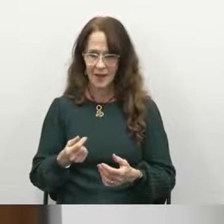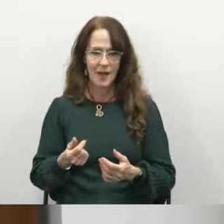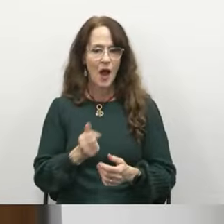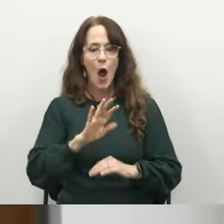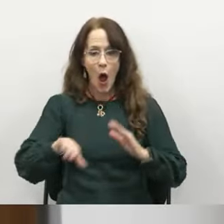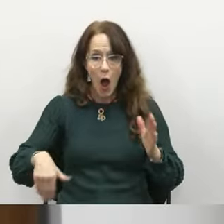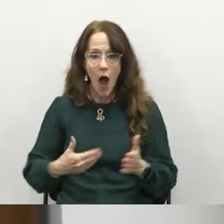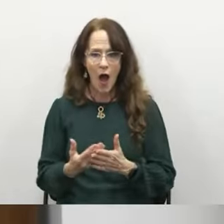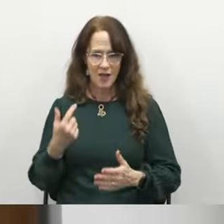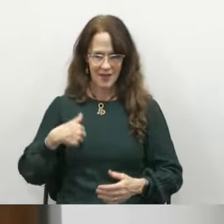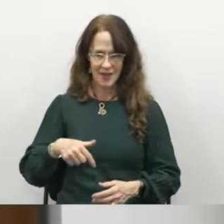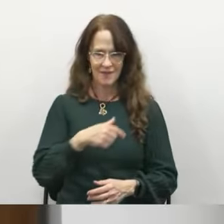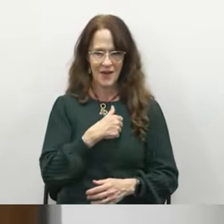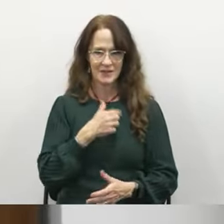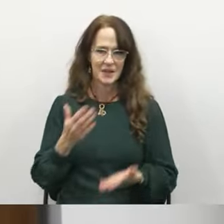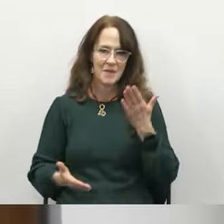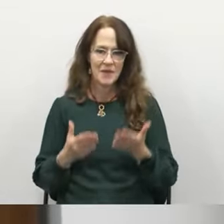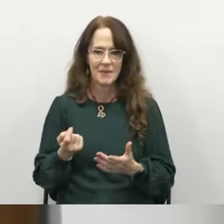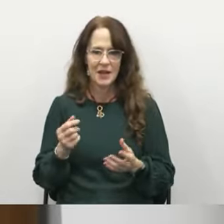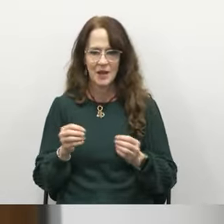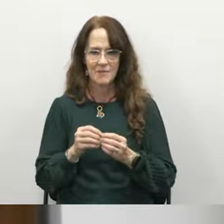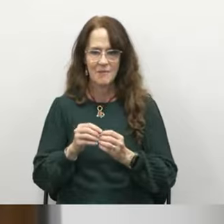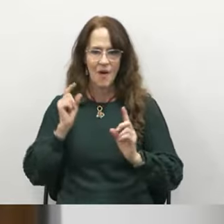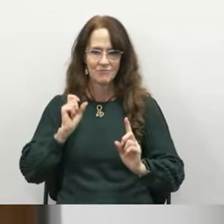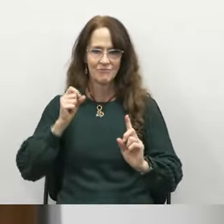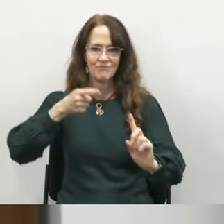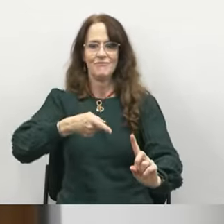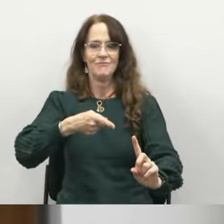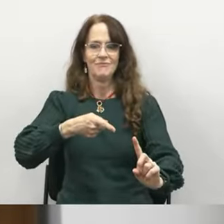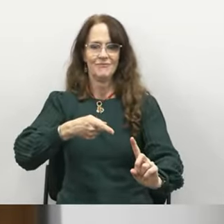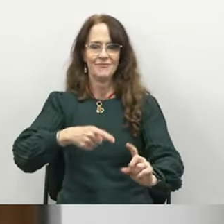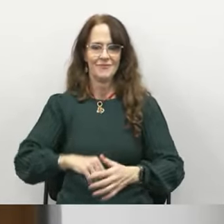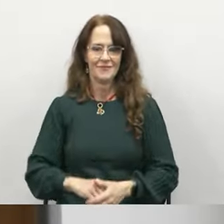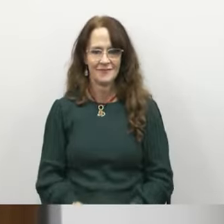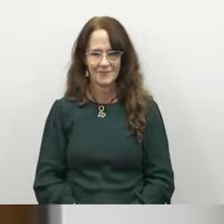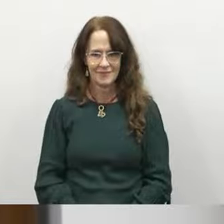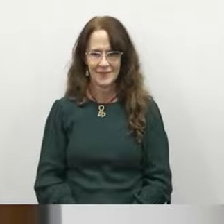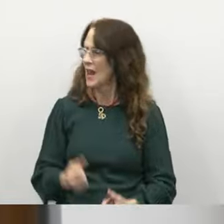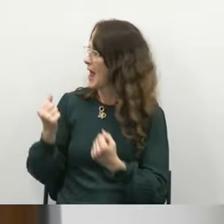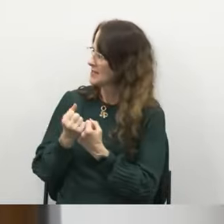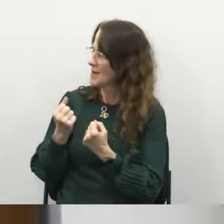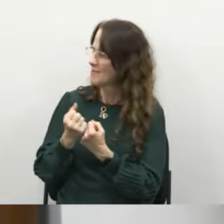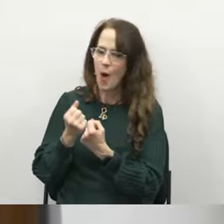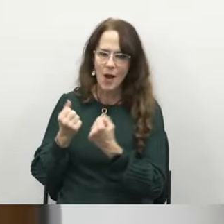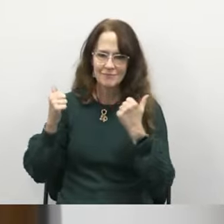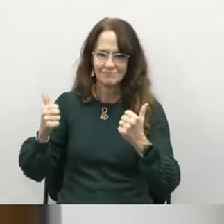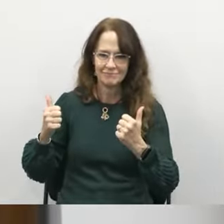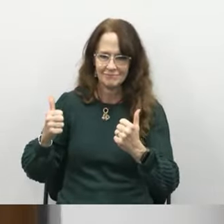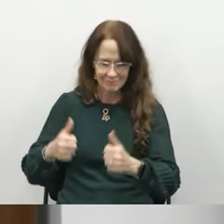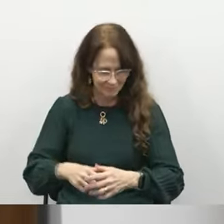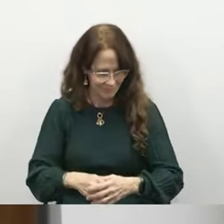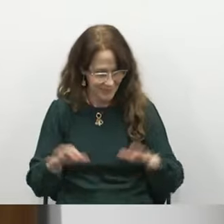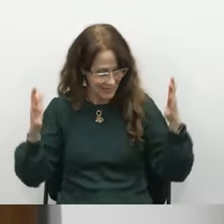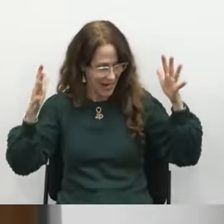all of us, maybe some a little more intensely than others. Whole lot of support going on up here in this.